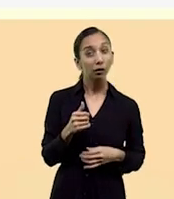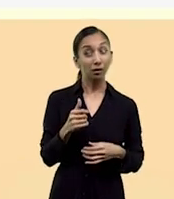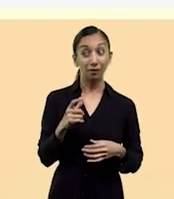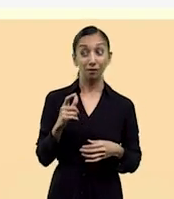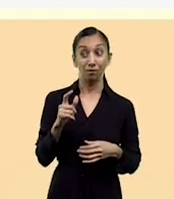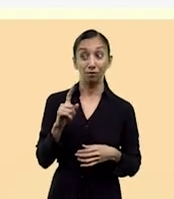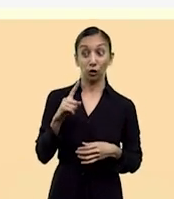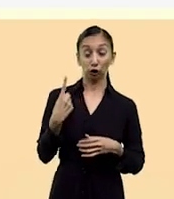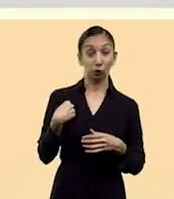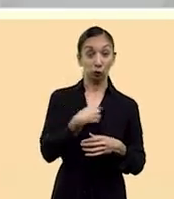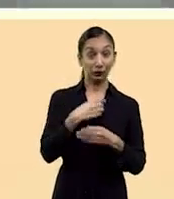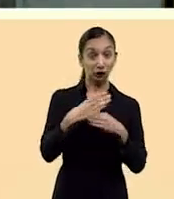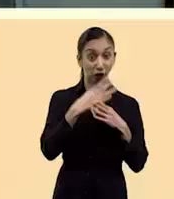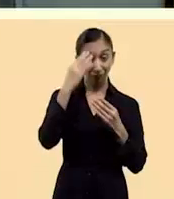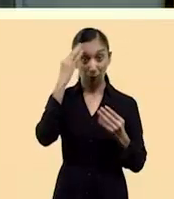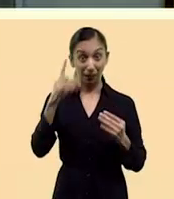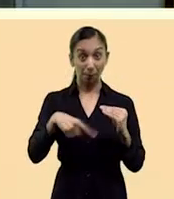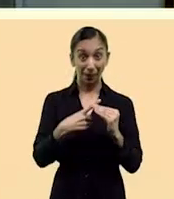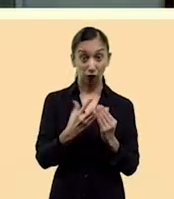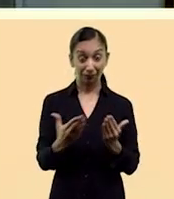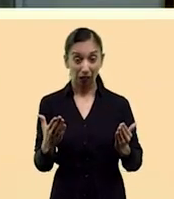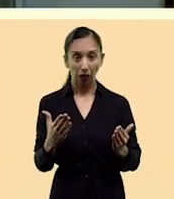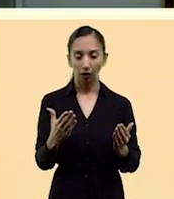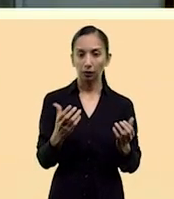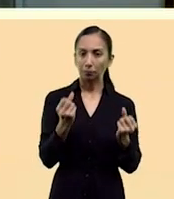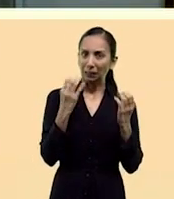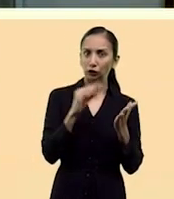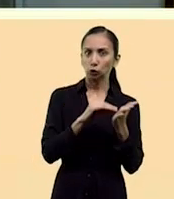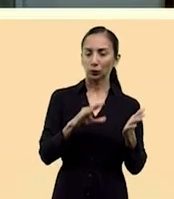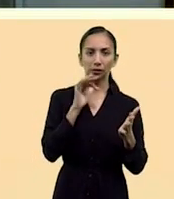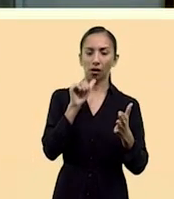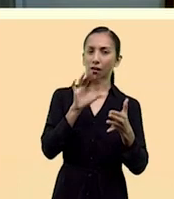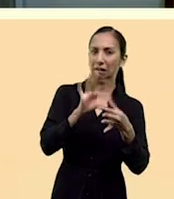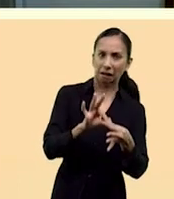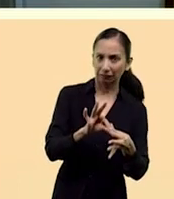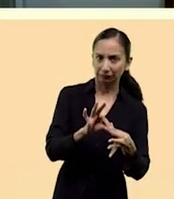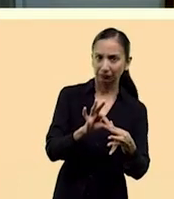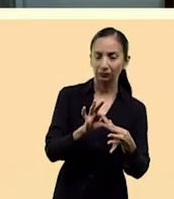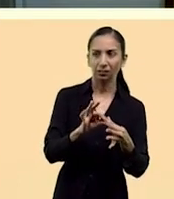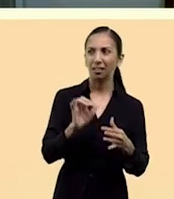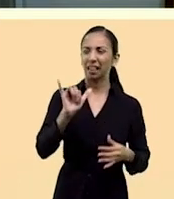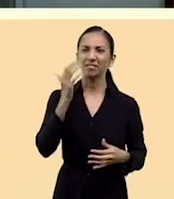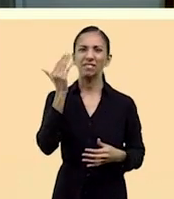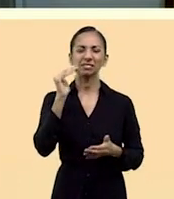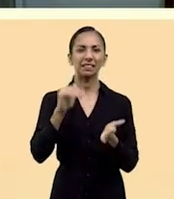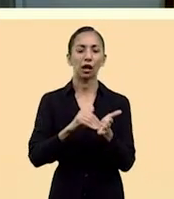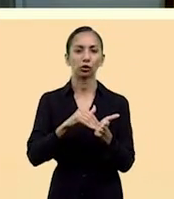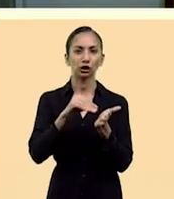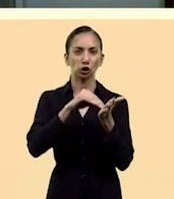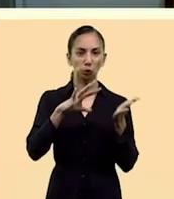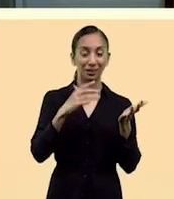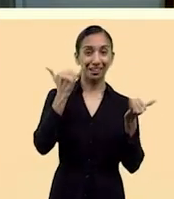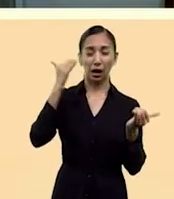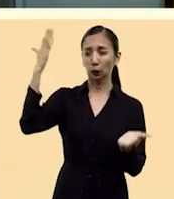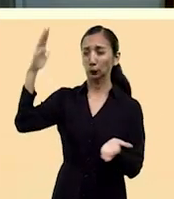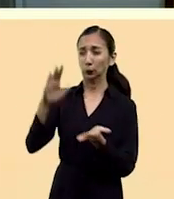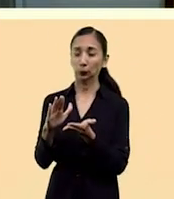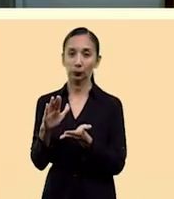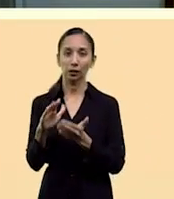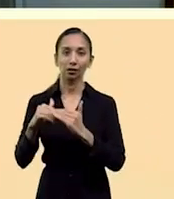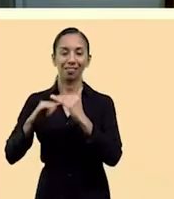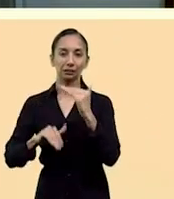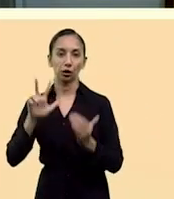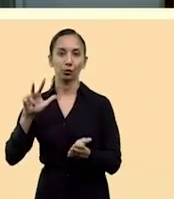information, we've reduced the number of high school students who are not connected to their school community from more than 15,000 students to less than